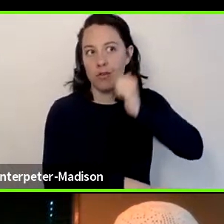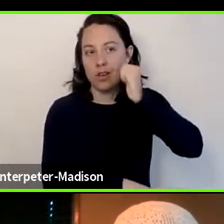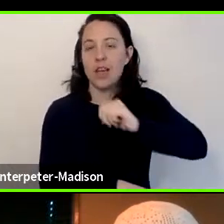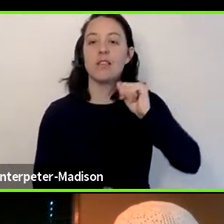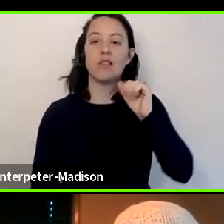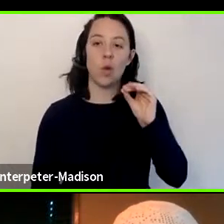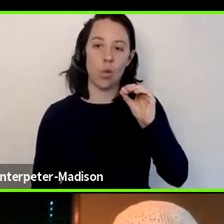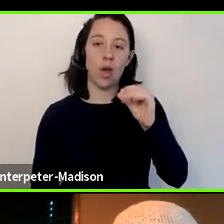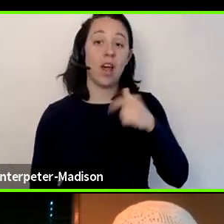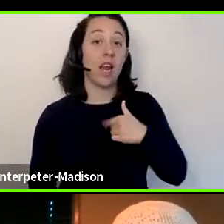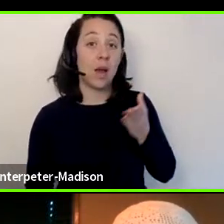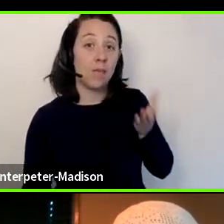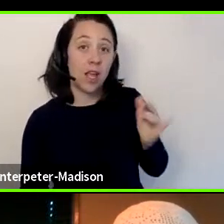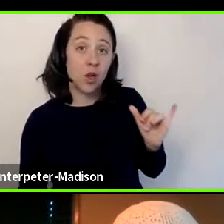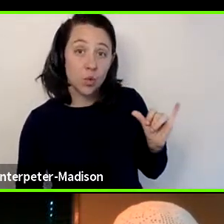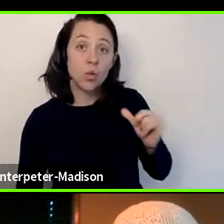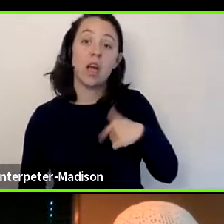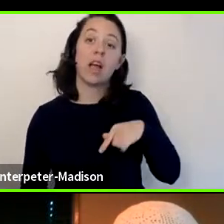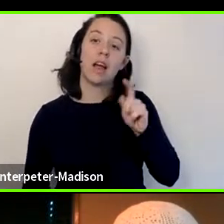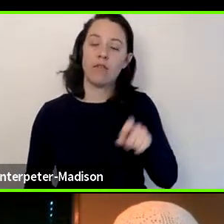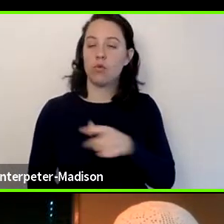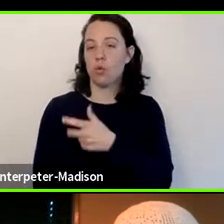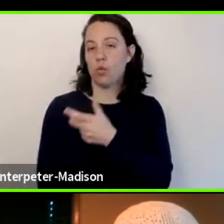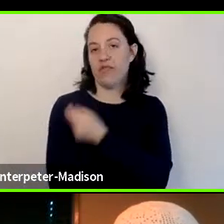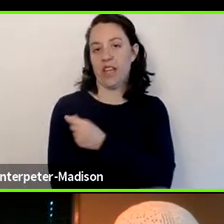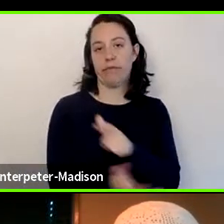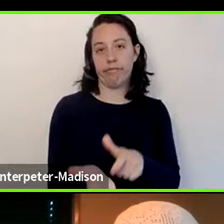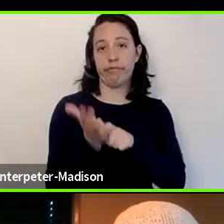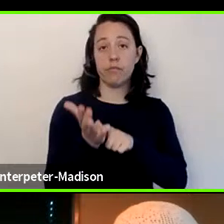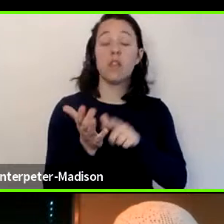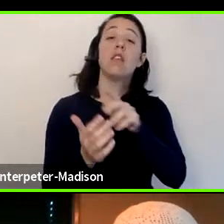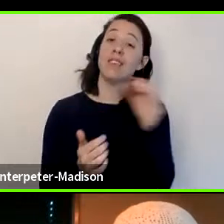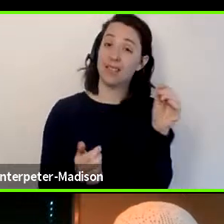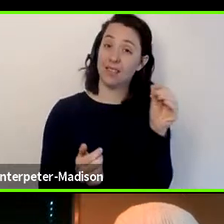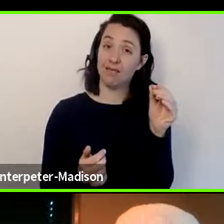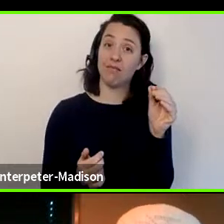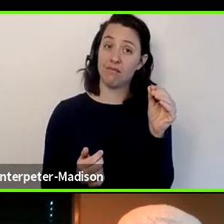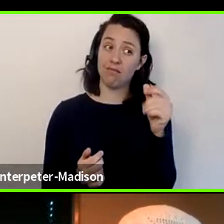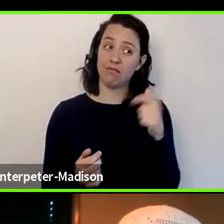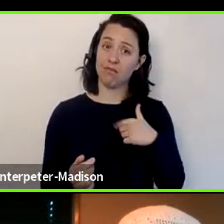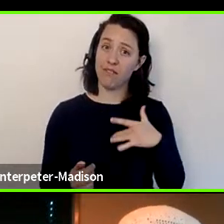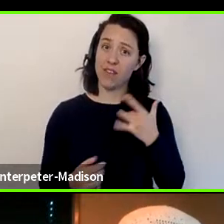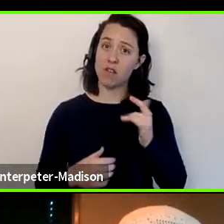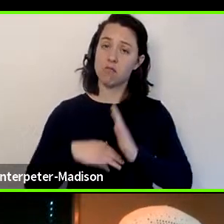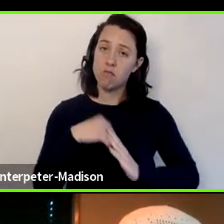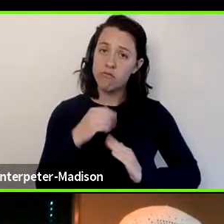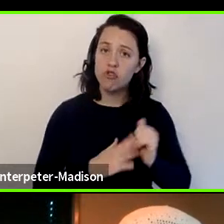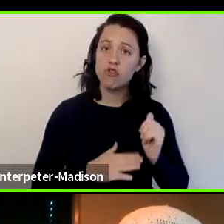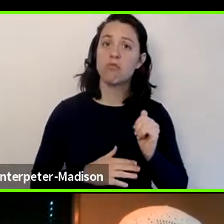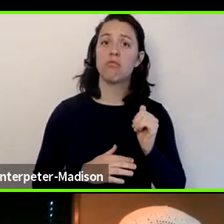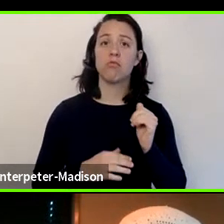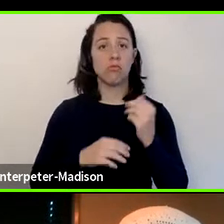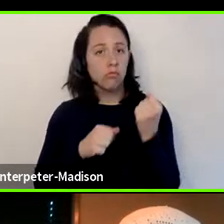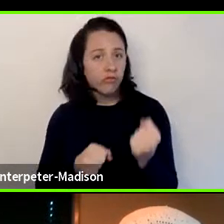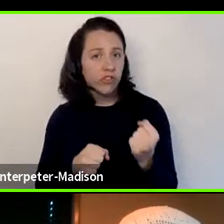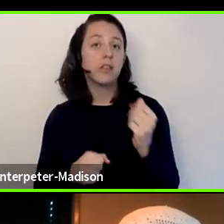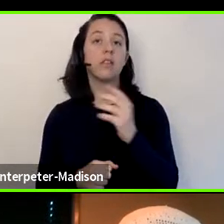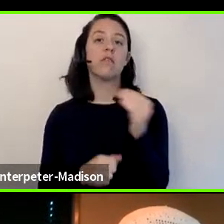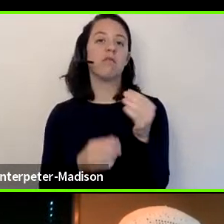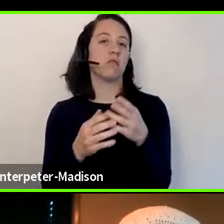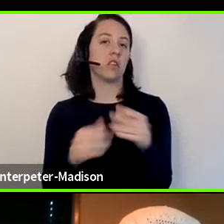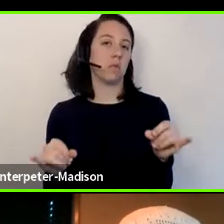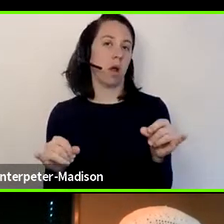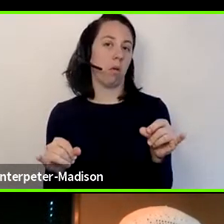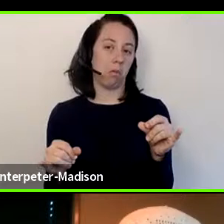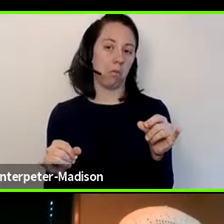there also, I have to get vaccinated. And I will say, it's brought me a sense of comfort and confidence. And at the same time, I can share